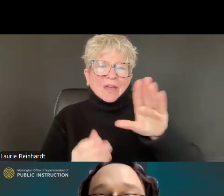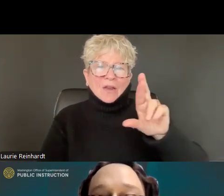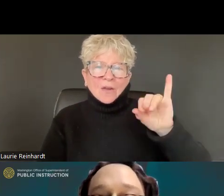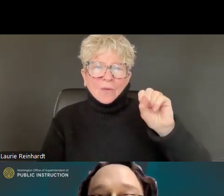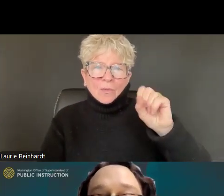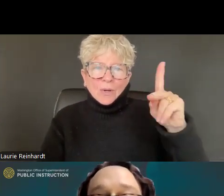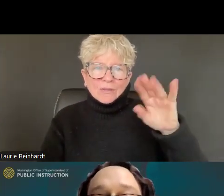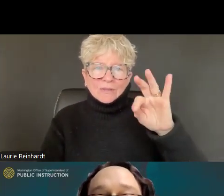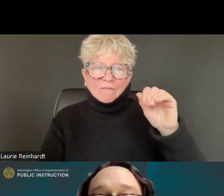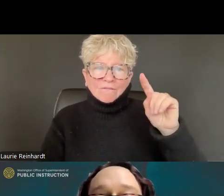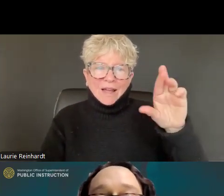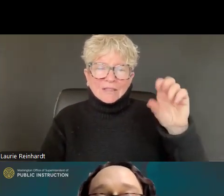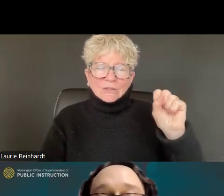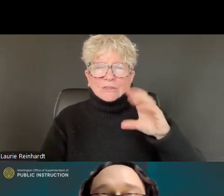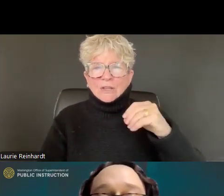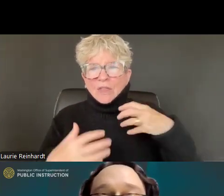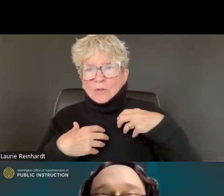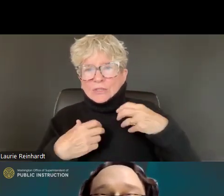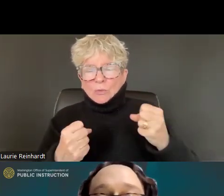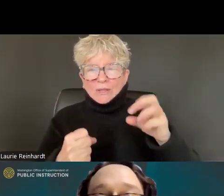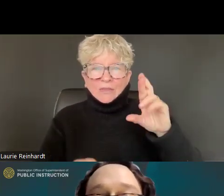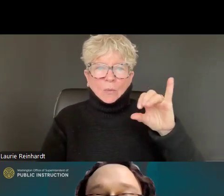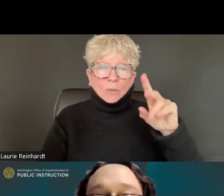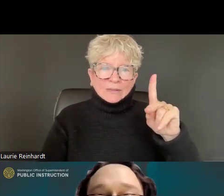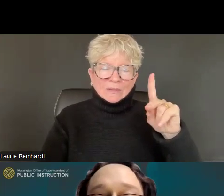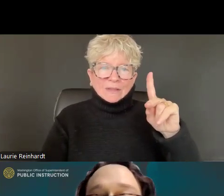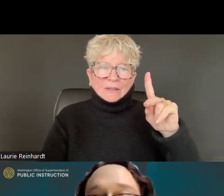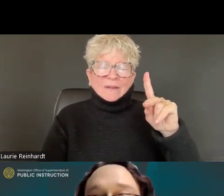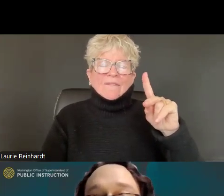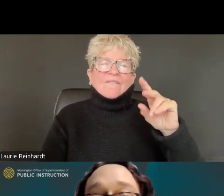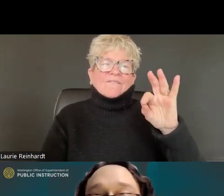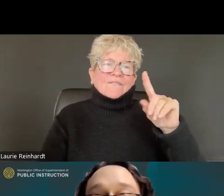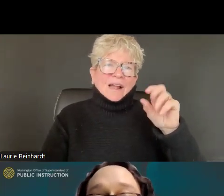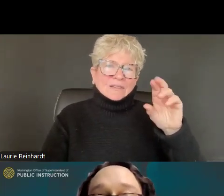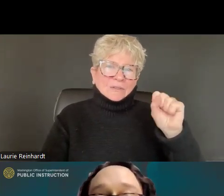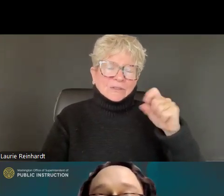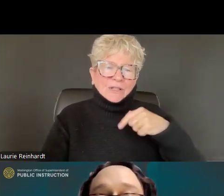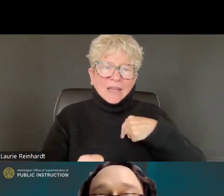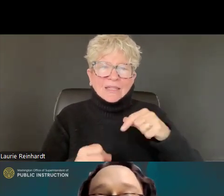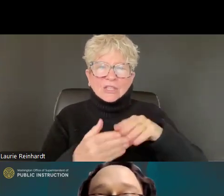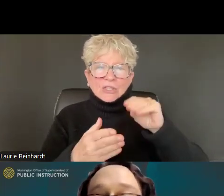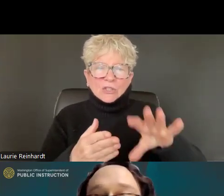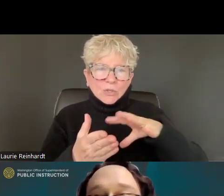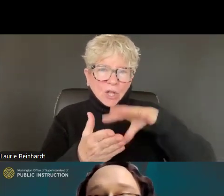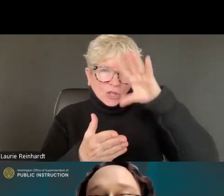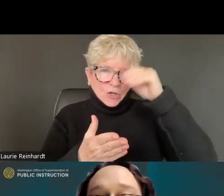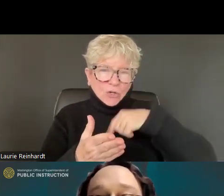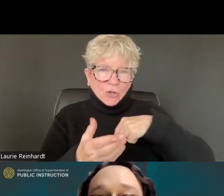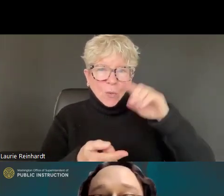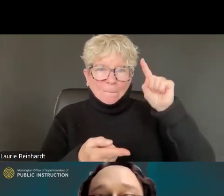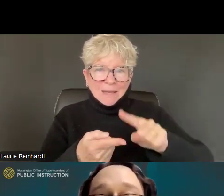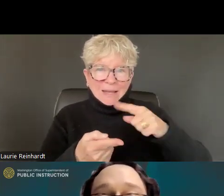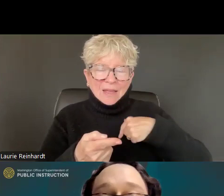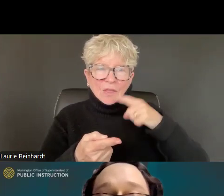strengthen protective factors. By teaching coping and resilience skills, students learn to mitigate the impact of risk